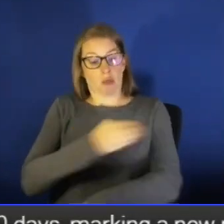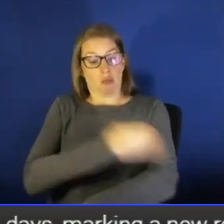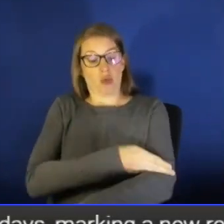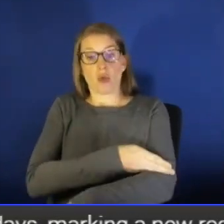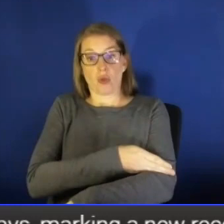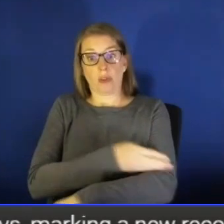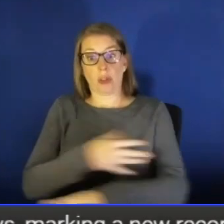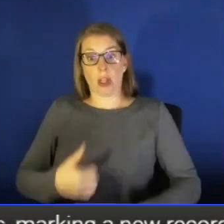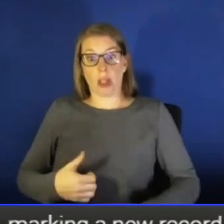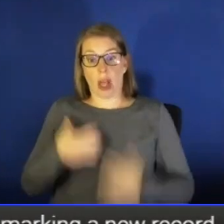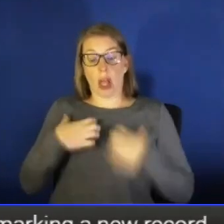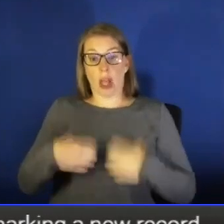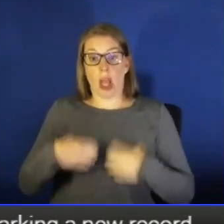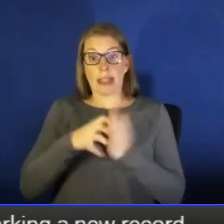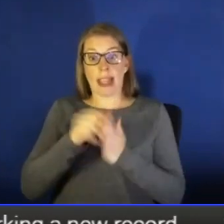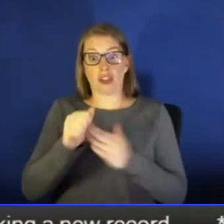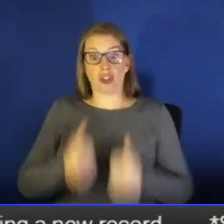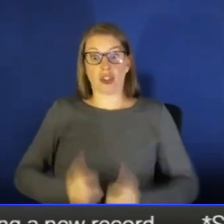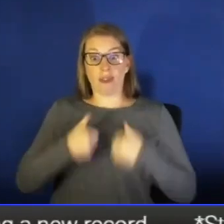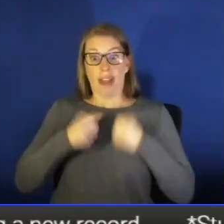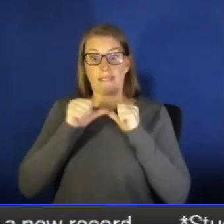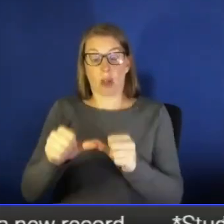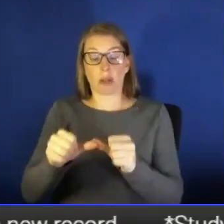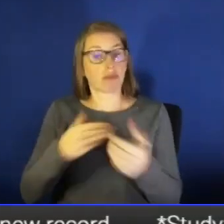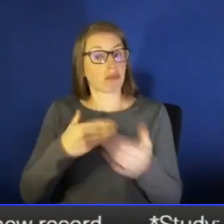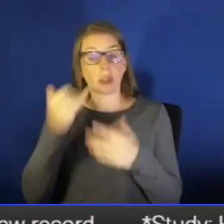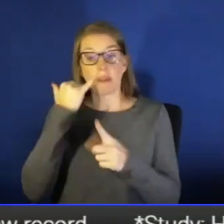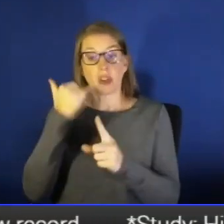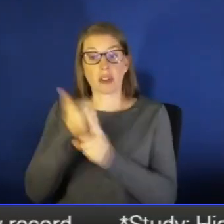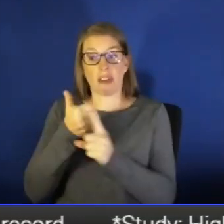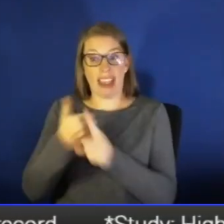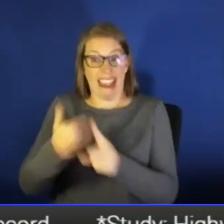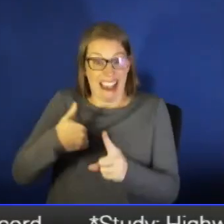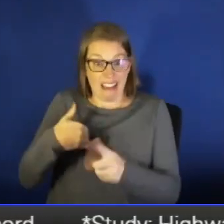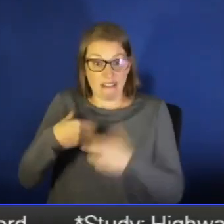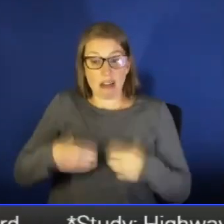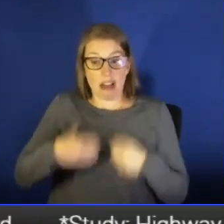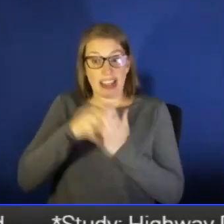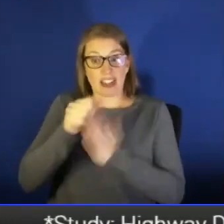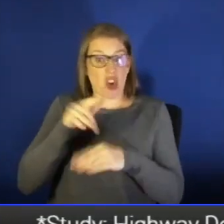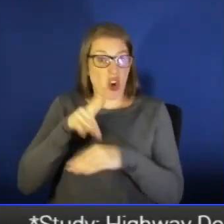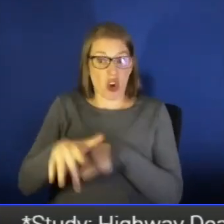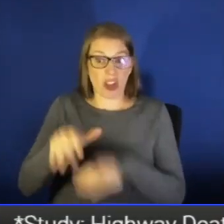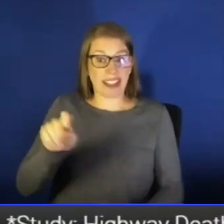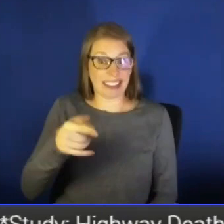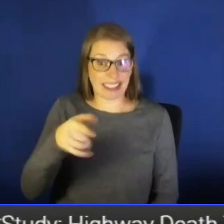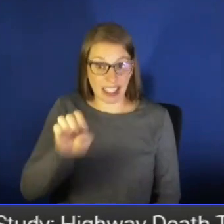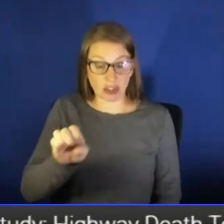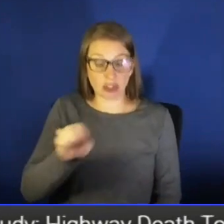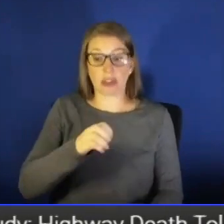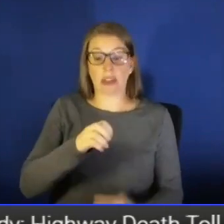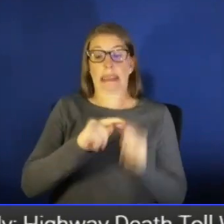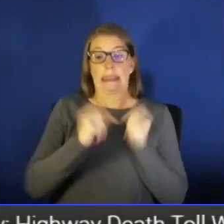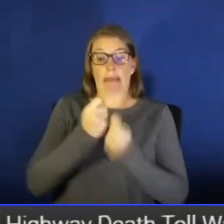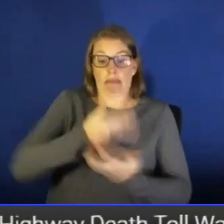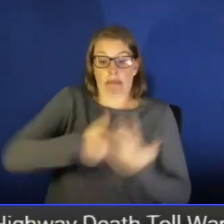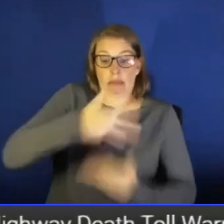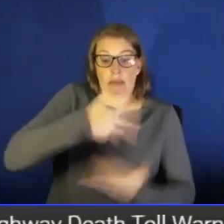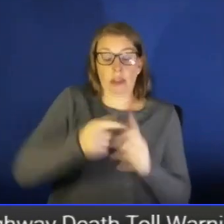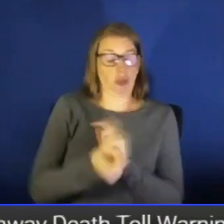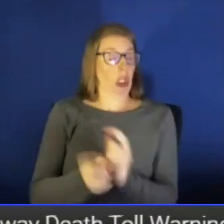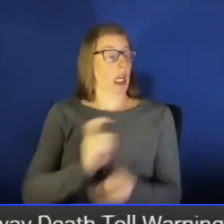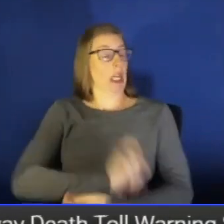do have lung cancer and even if it is at an early stage. So how we interact as a team has profoundly changed.